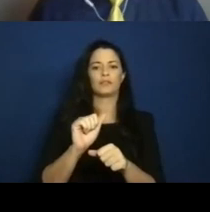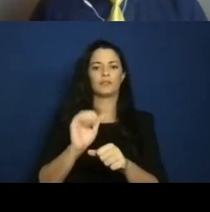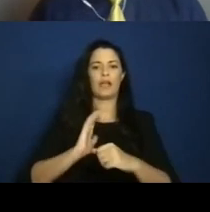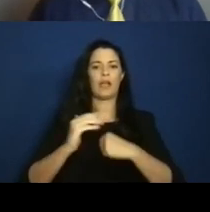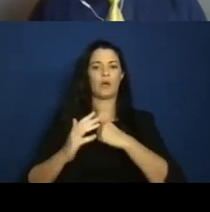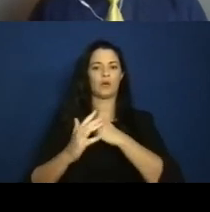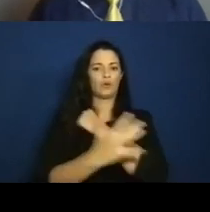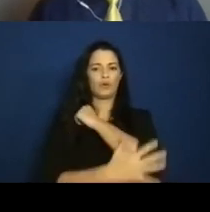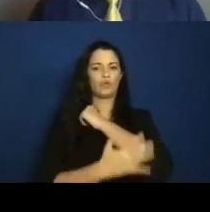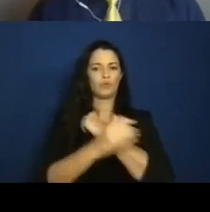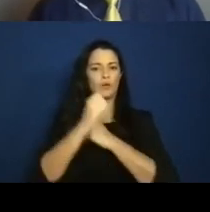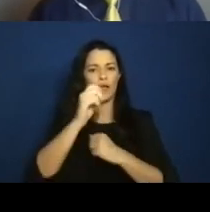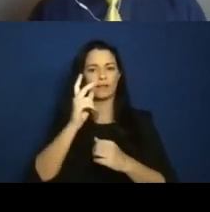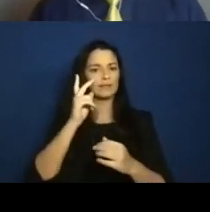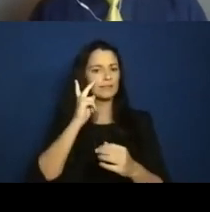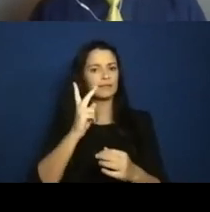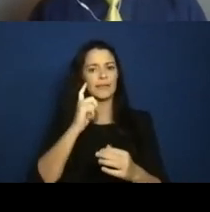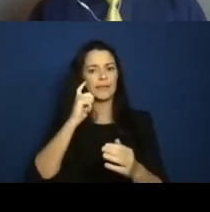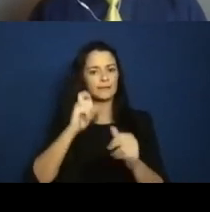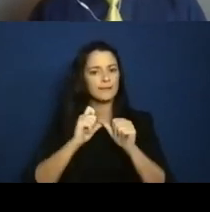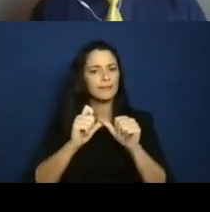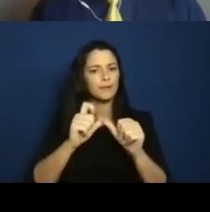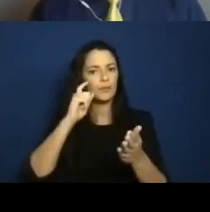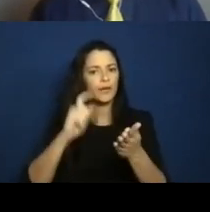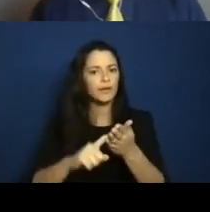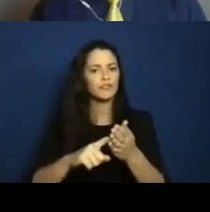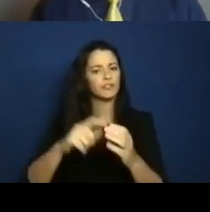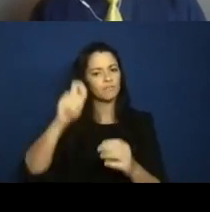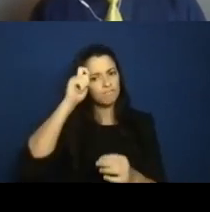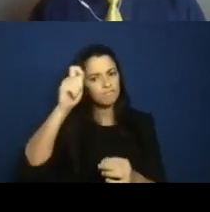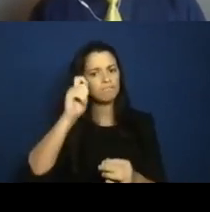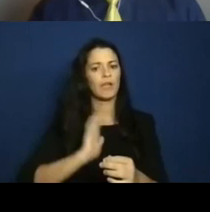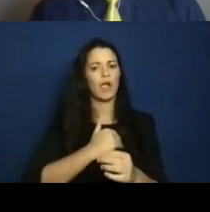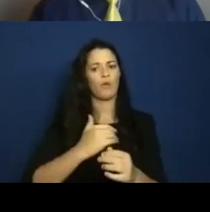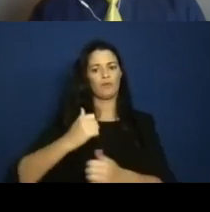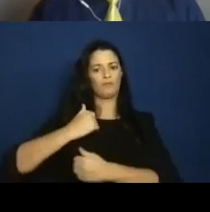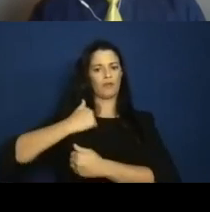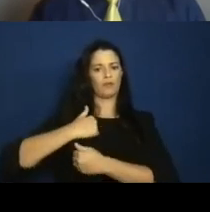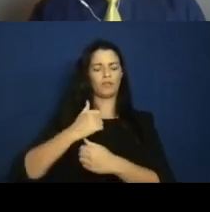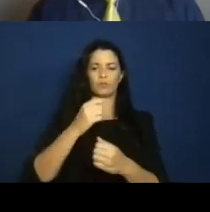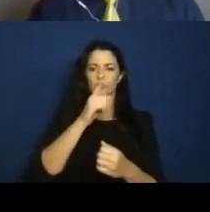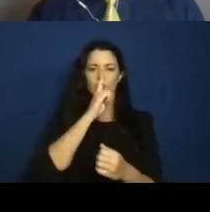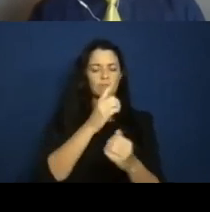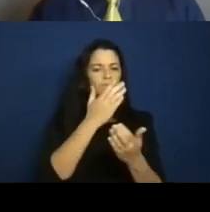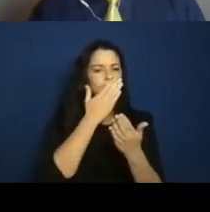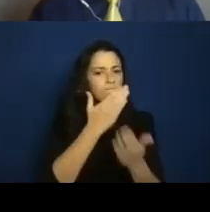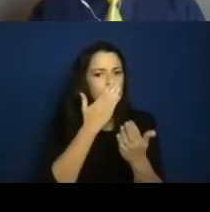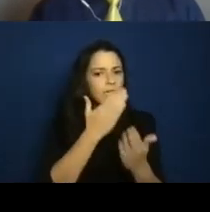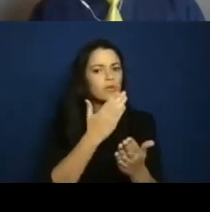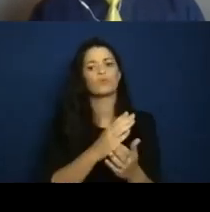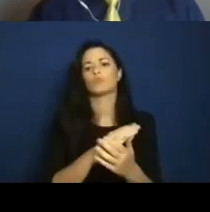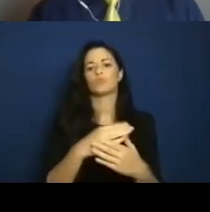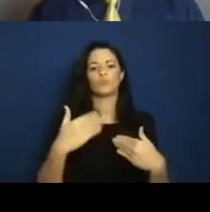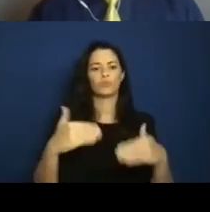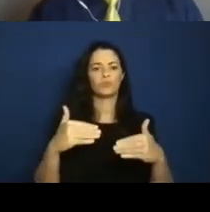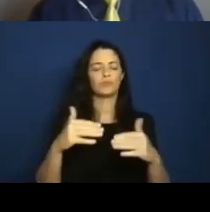continued recognition of our veterans in the way that you do. So kudos to you for what you're doing there. I really appreciate it. It's great to be a partner